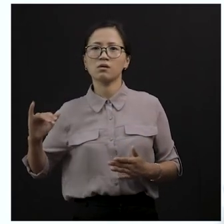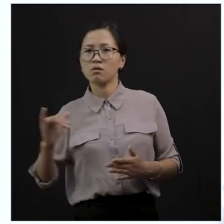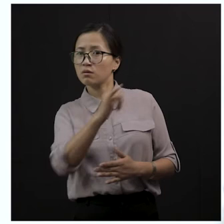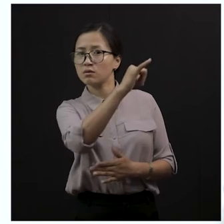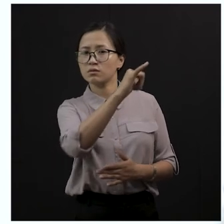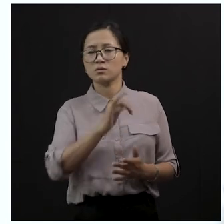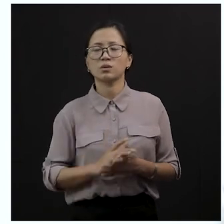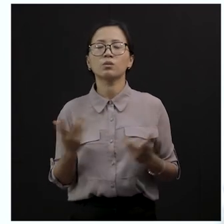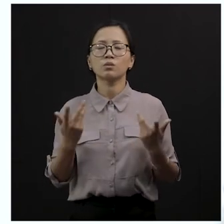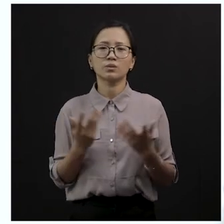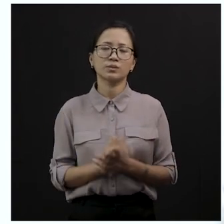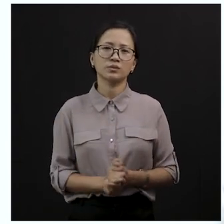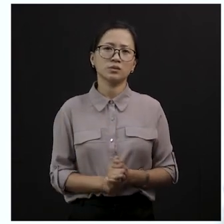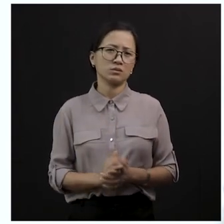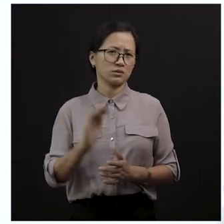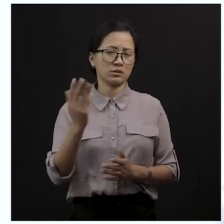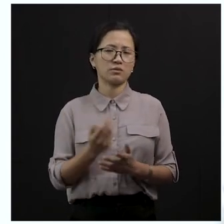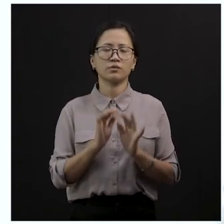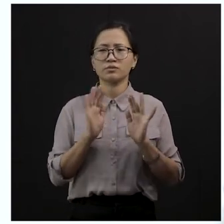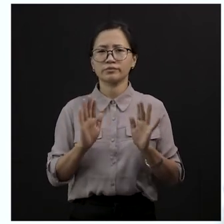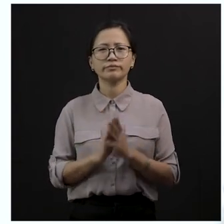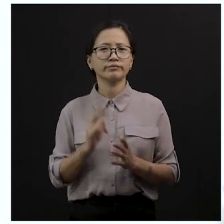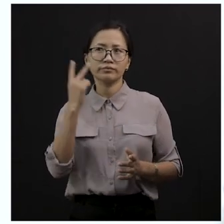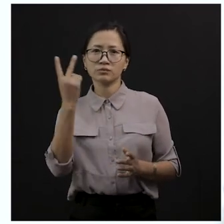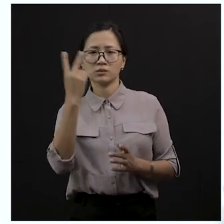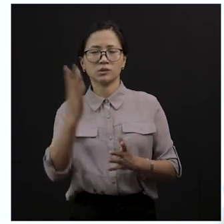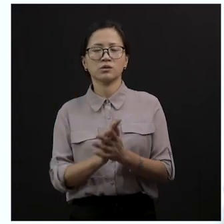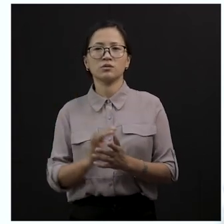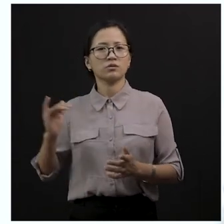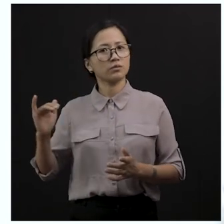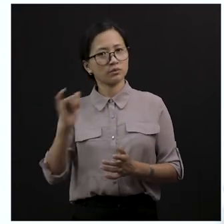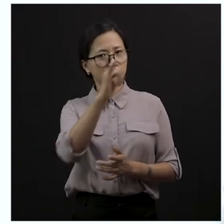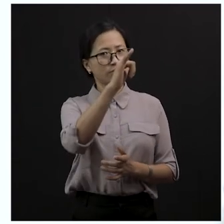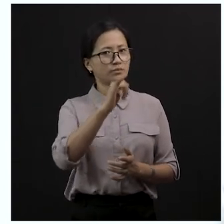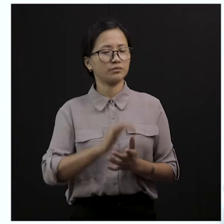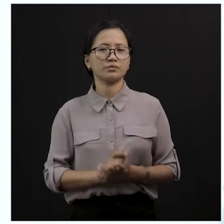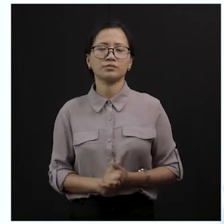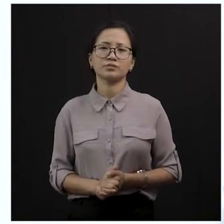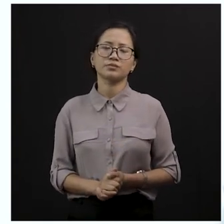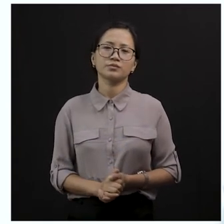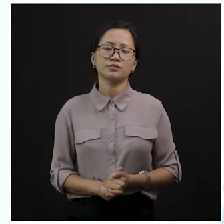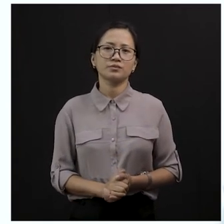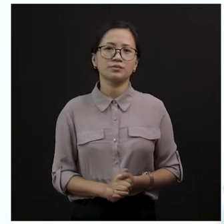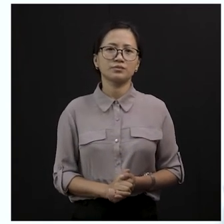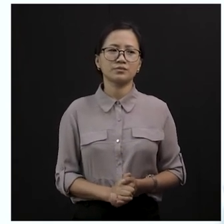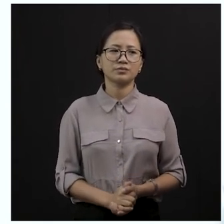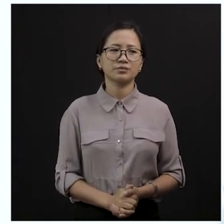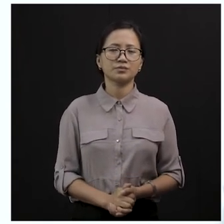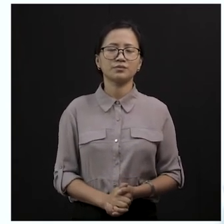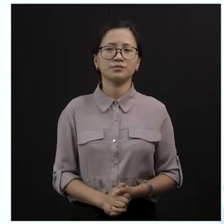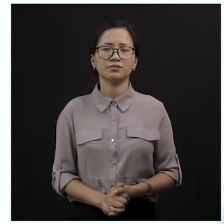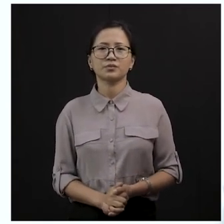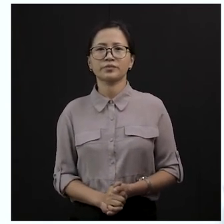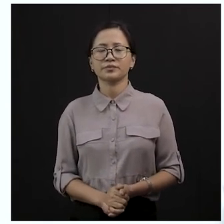I'm sure some of you might have traveled with your families from a plane, right? From one city to another. That is known